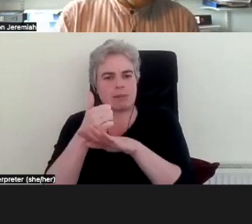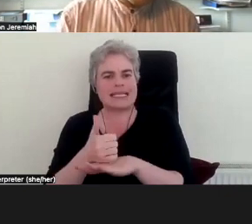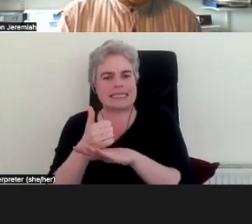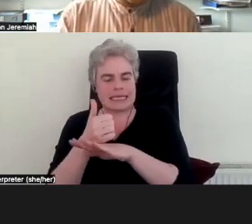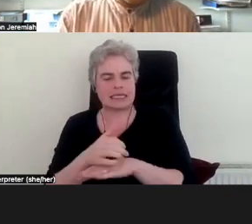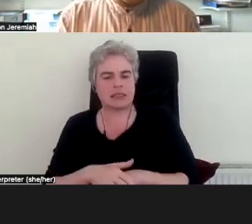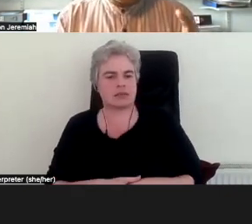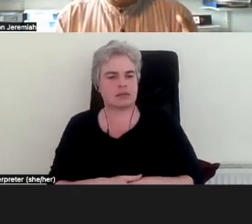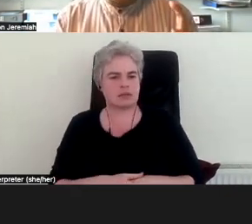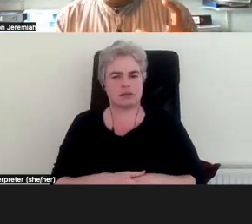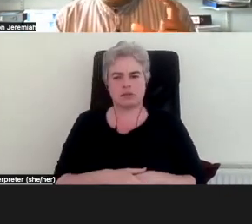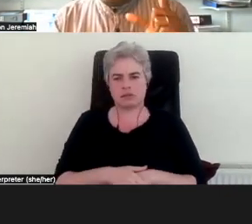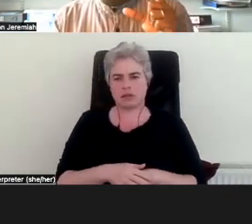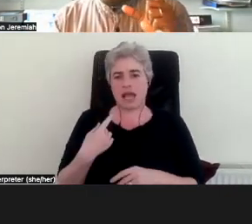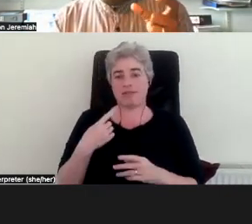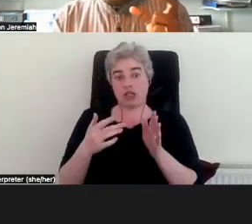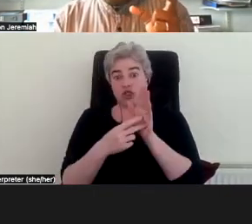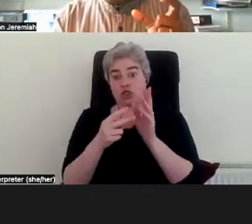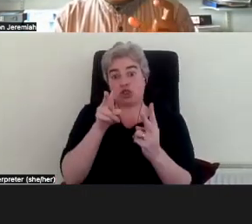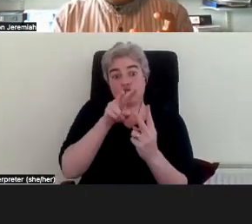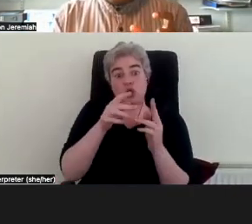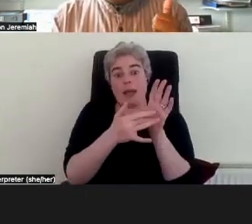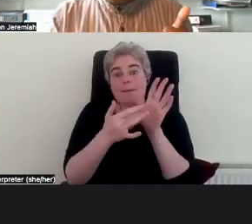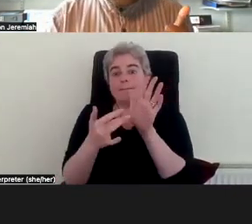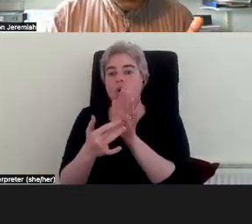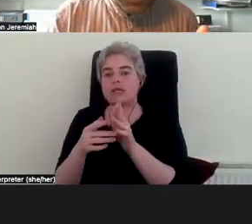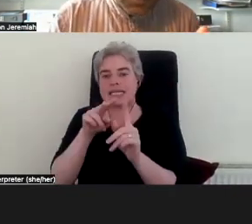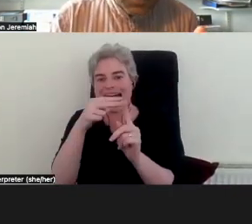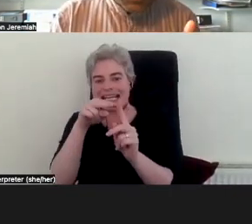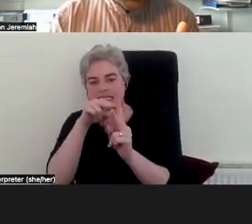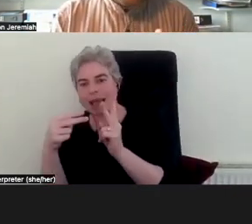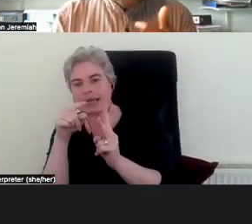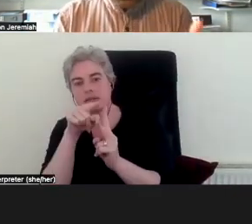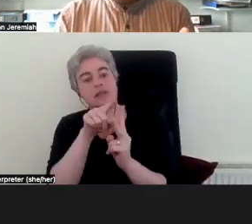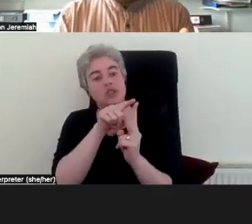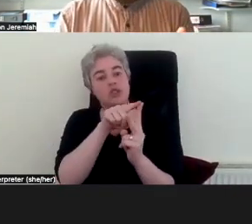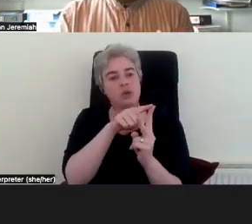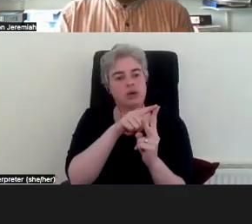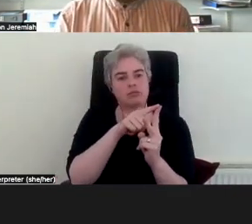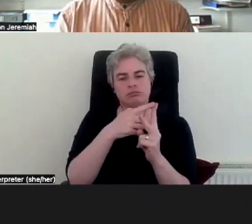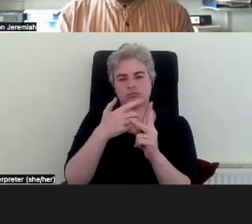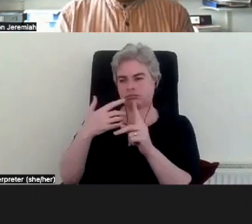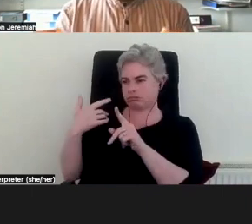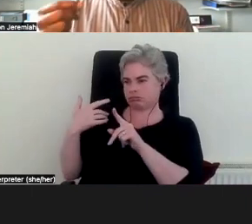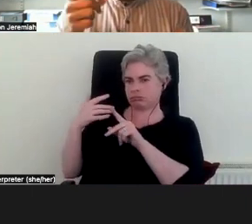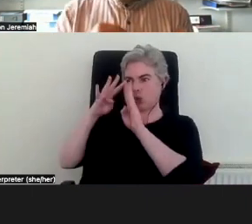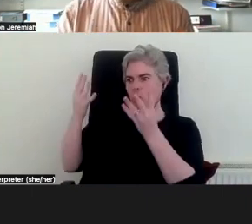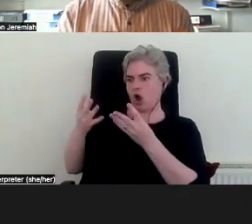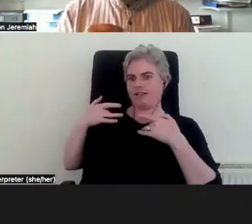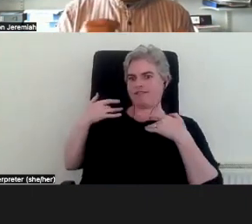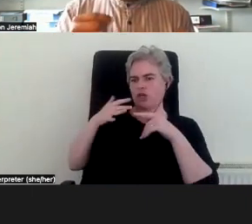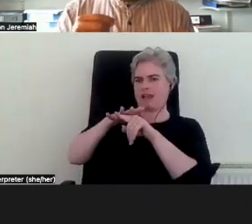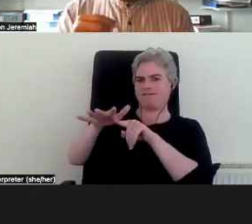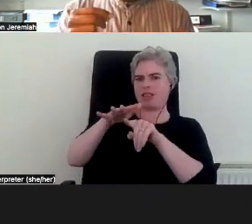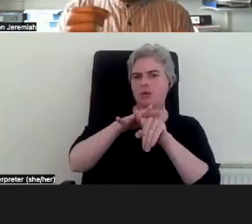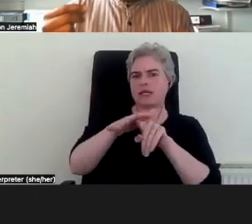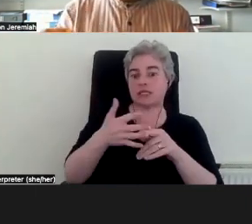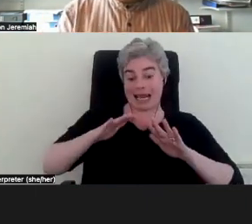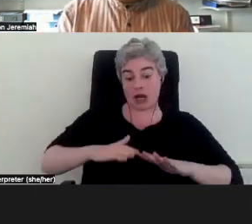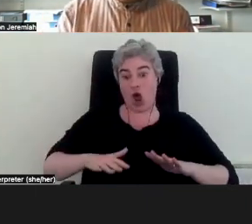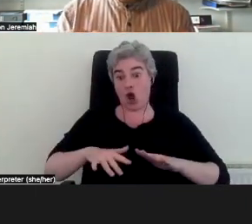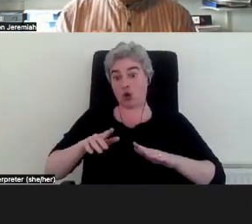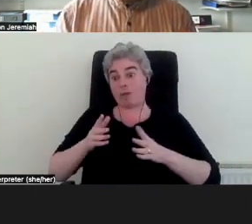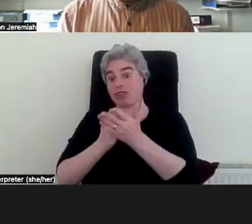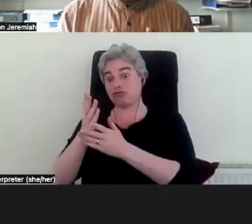us, there are two important aspects. The first is shaping the worldview both at home and throughout the